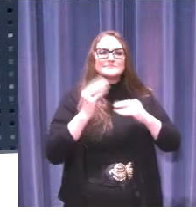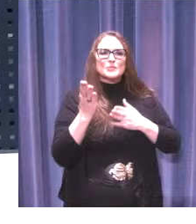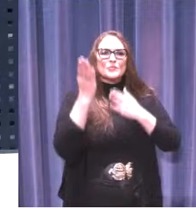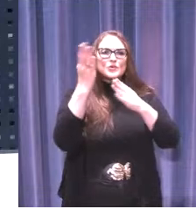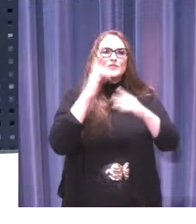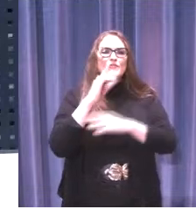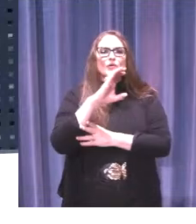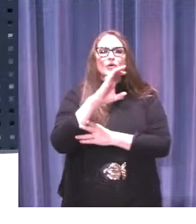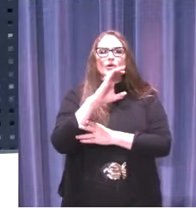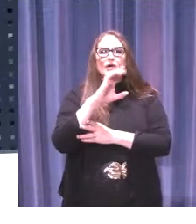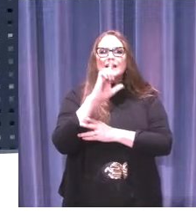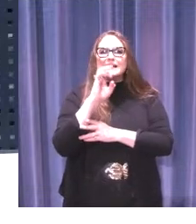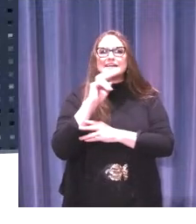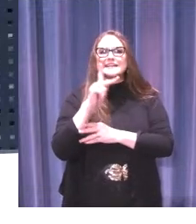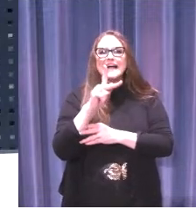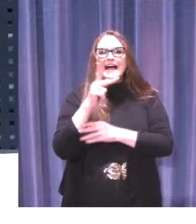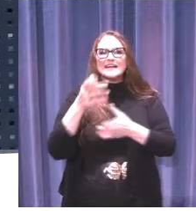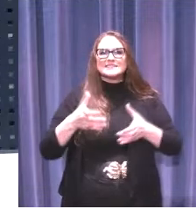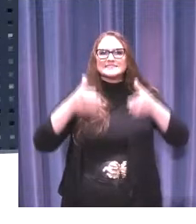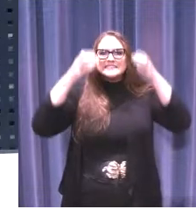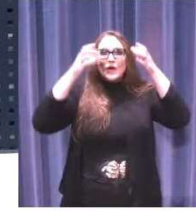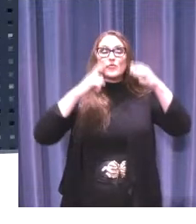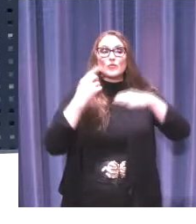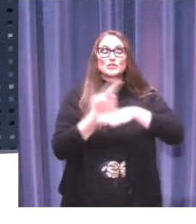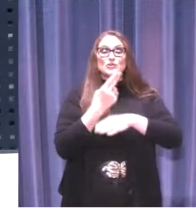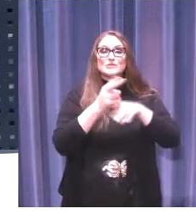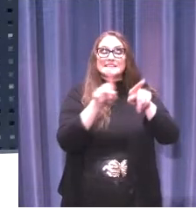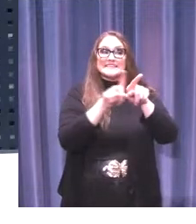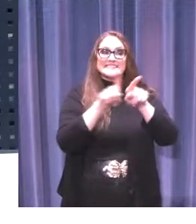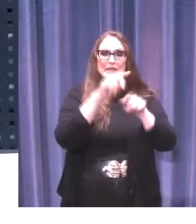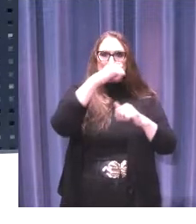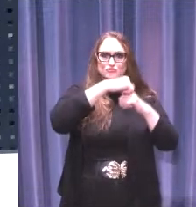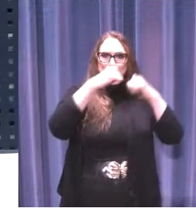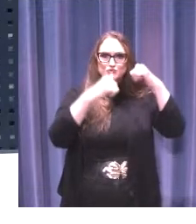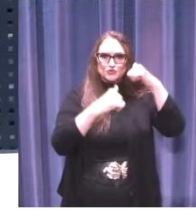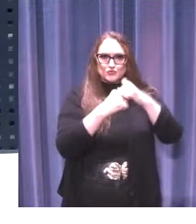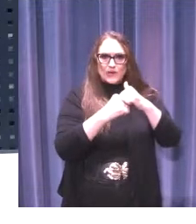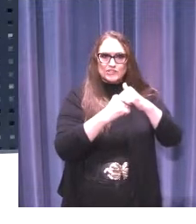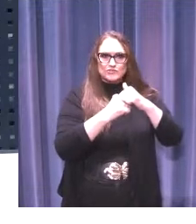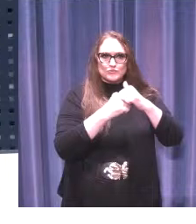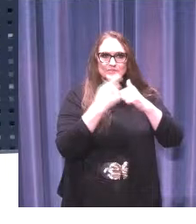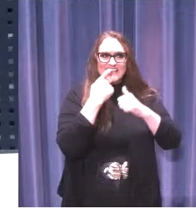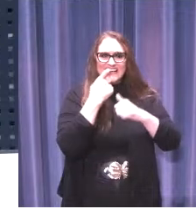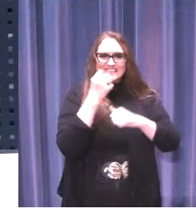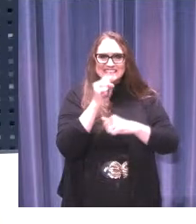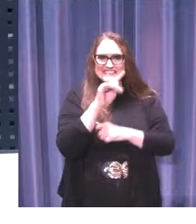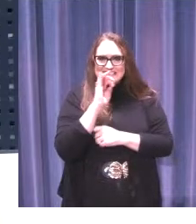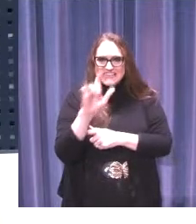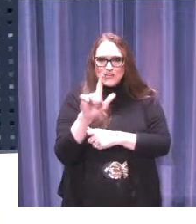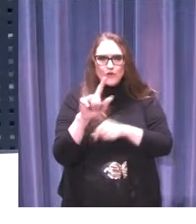tower that would use the same structural steel, but